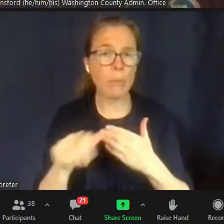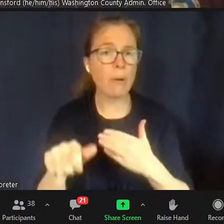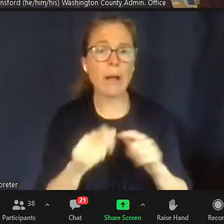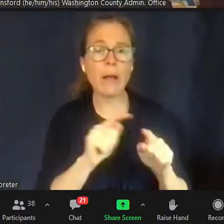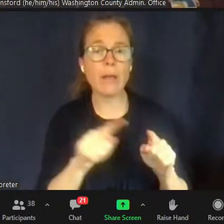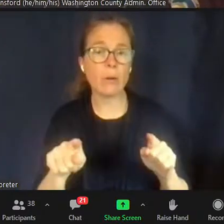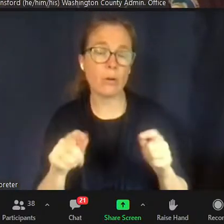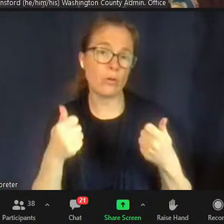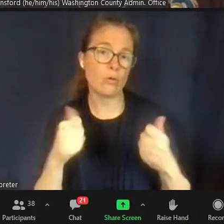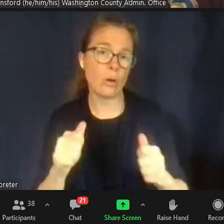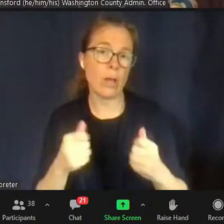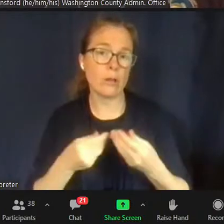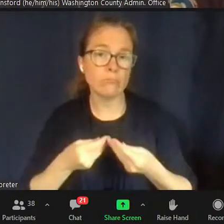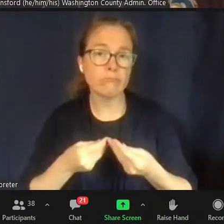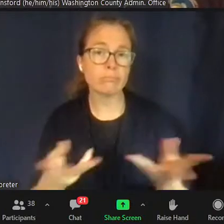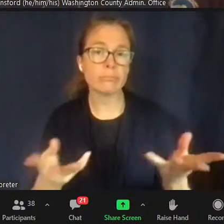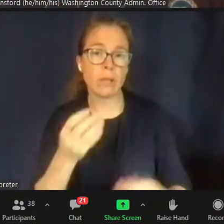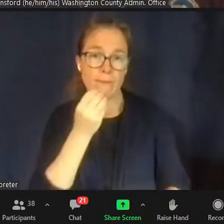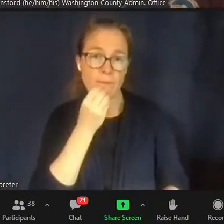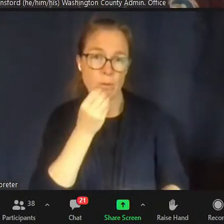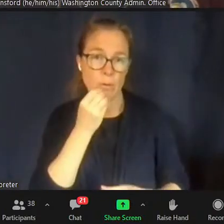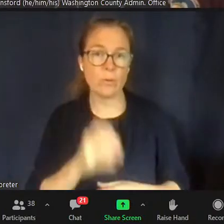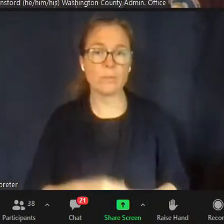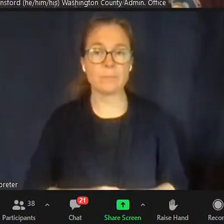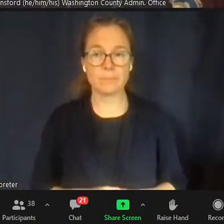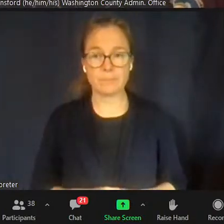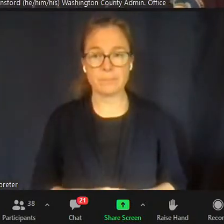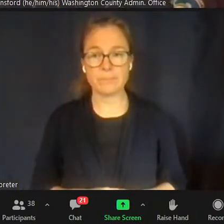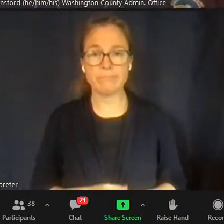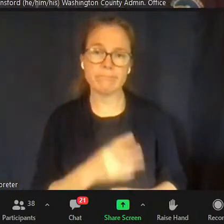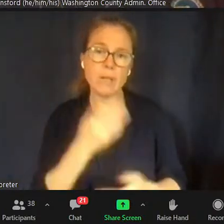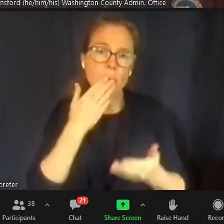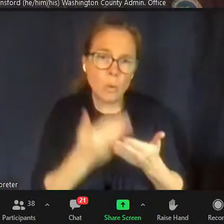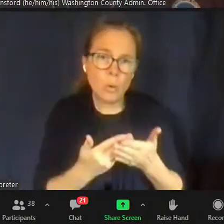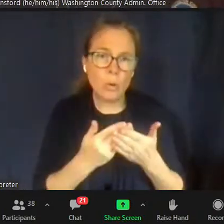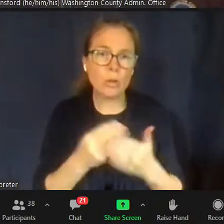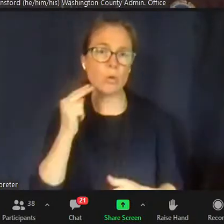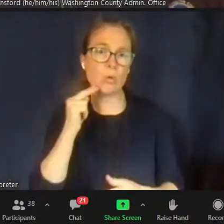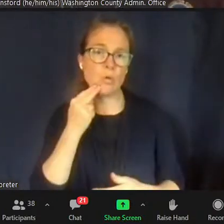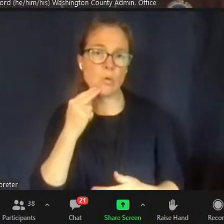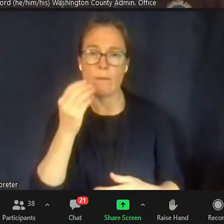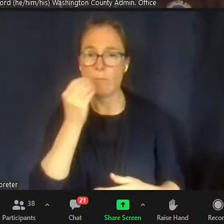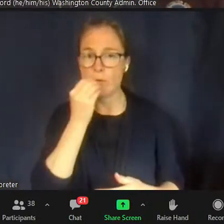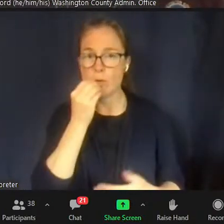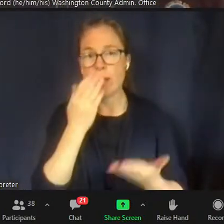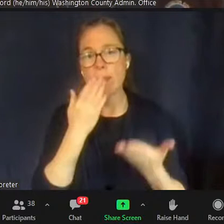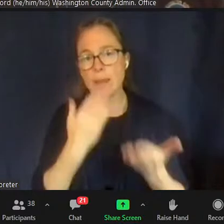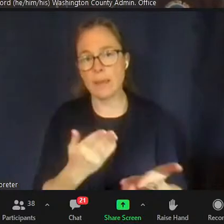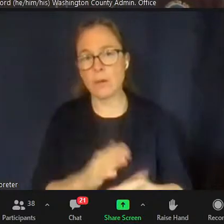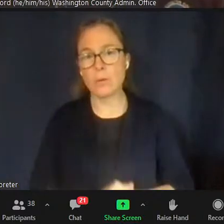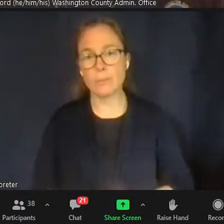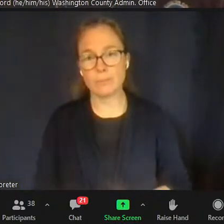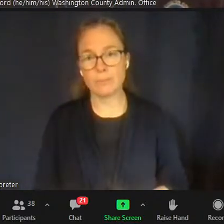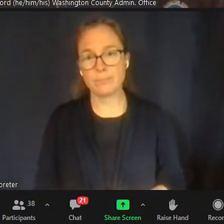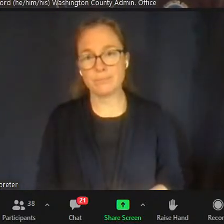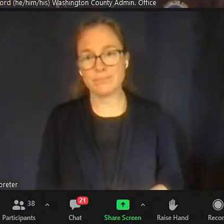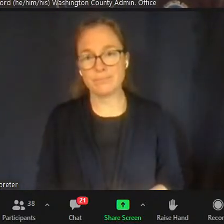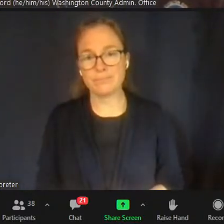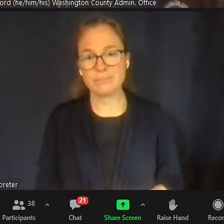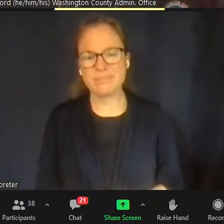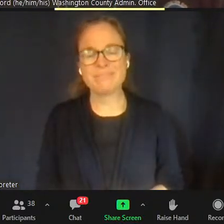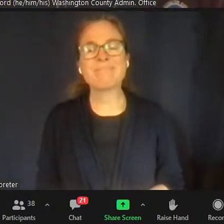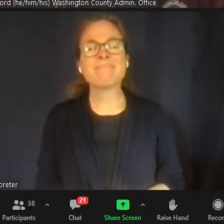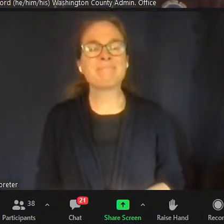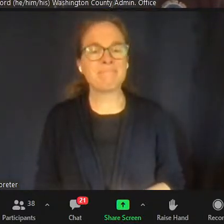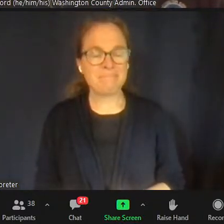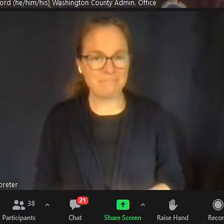to help folks get access to good nutrition. So thank you. Thanks for joining us today,